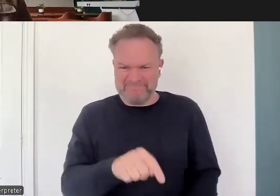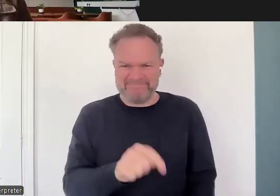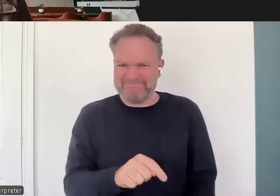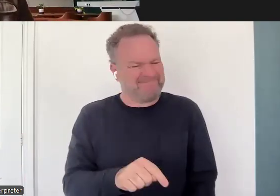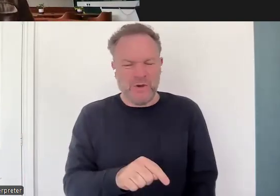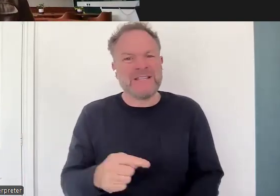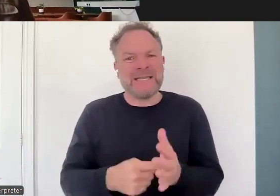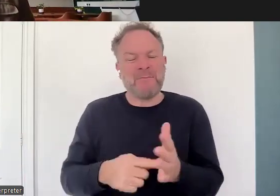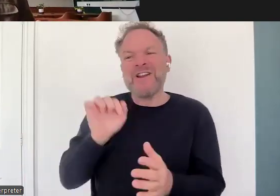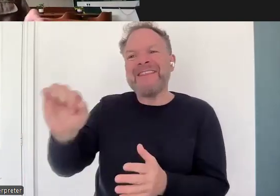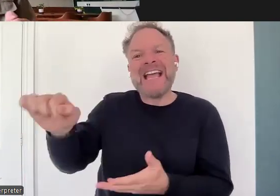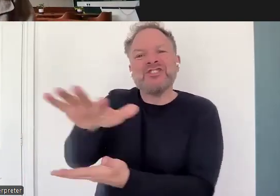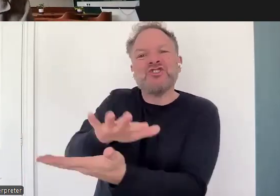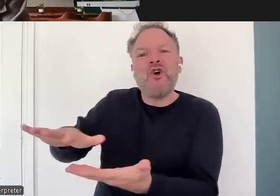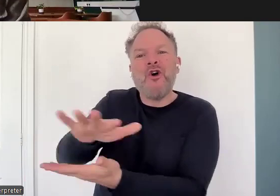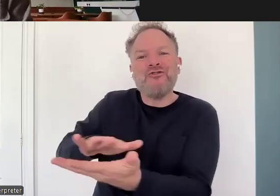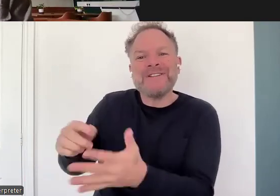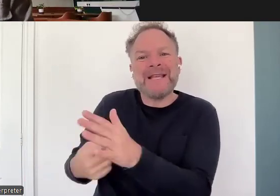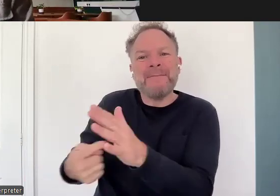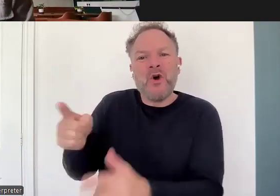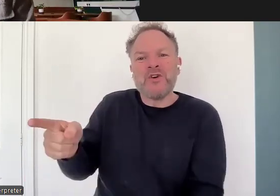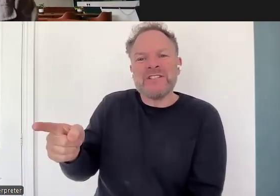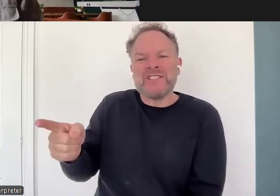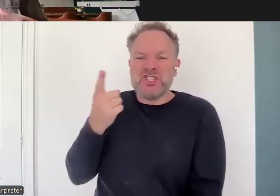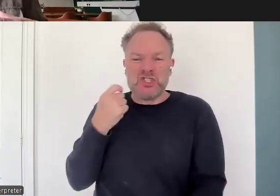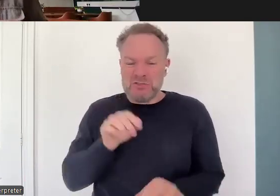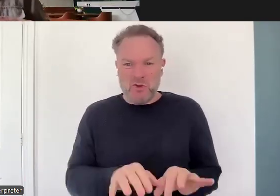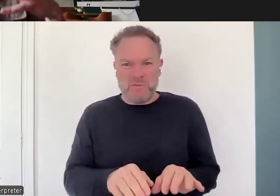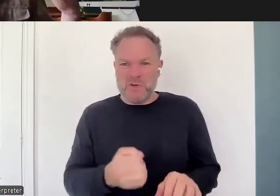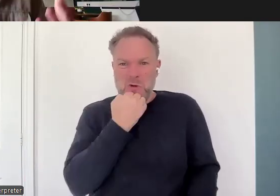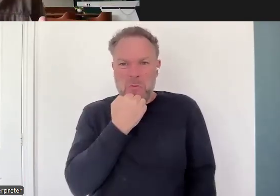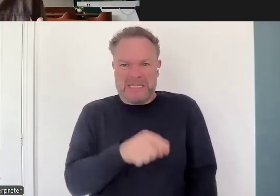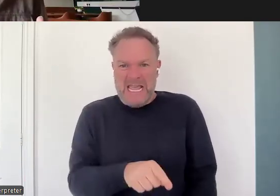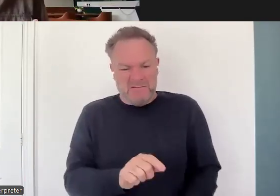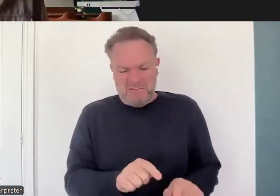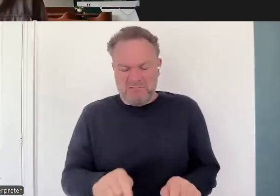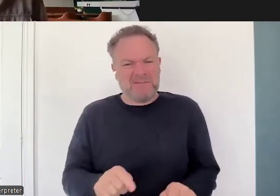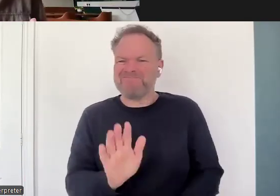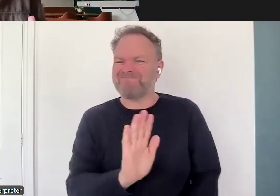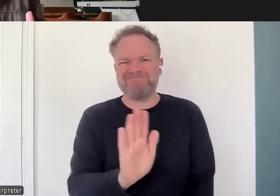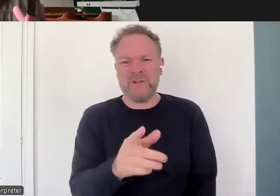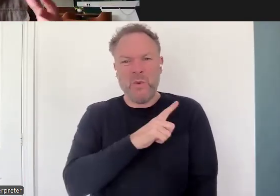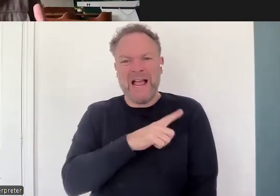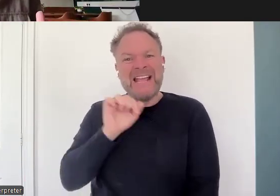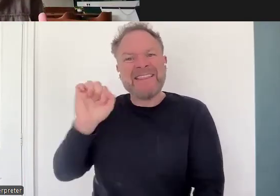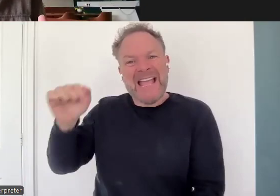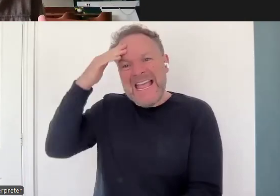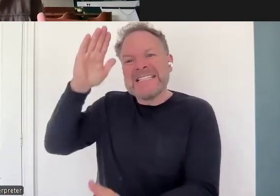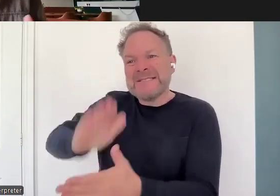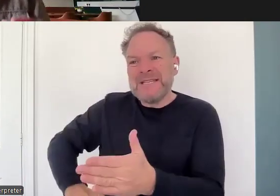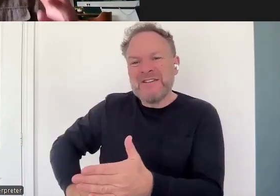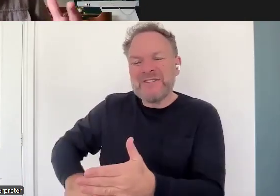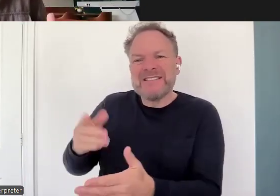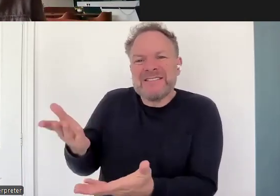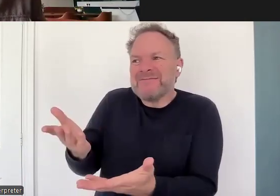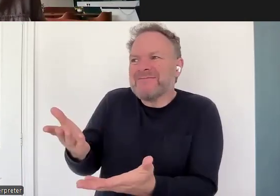stories. We don't turn everything into a number because sometimes the experience of the individual is atomistic.